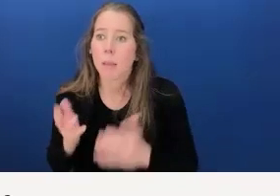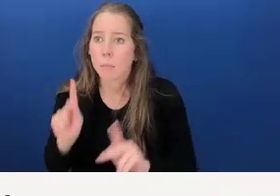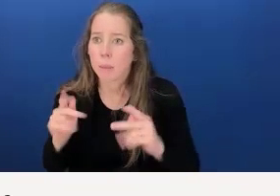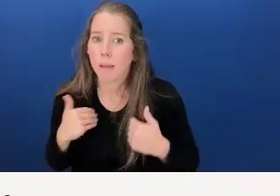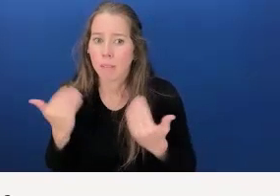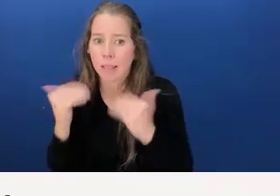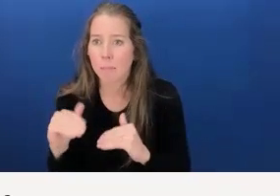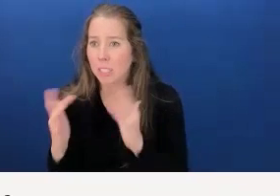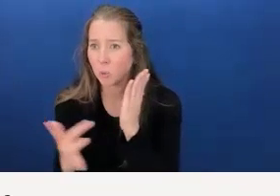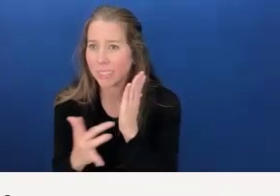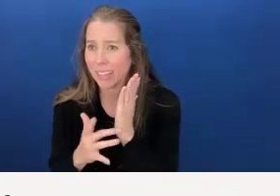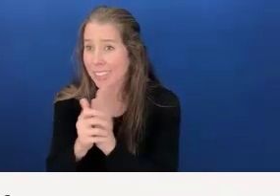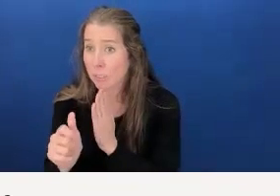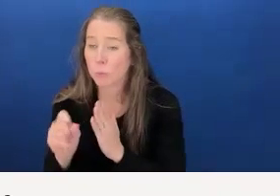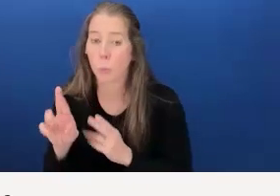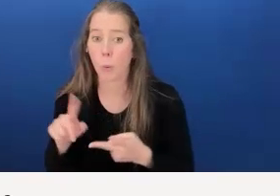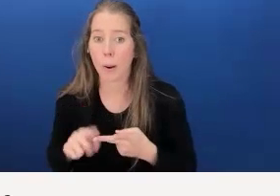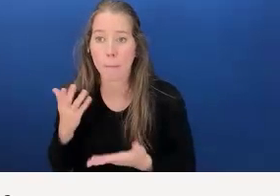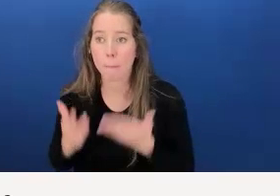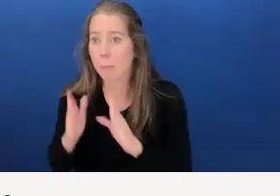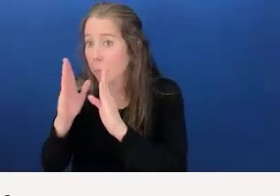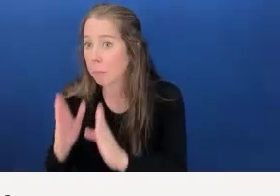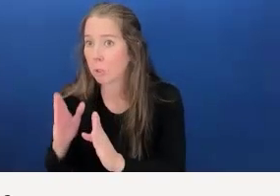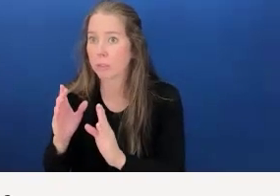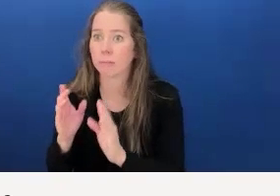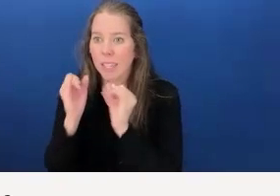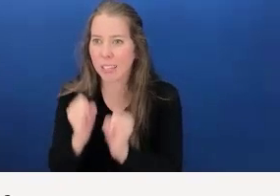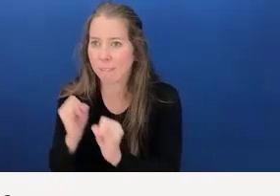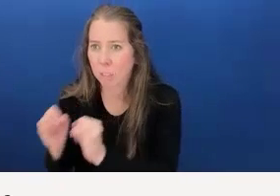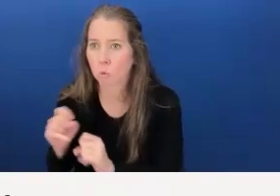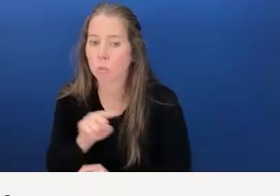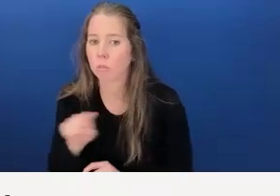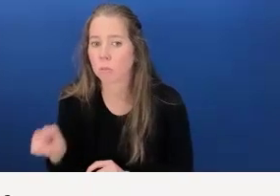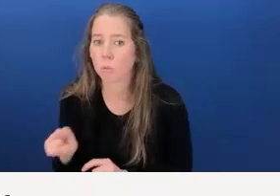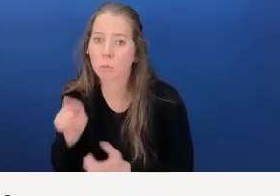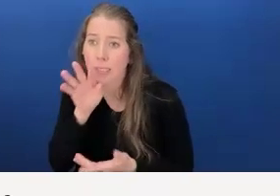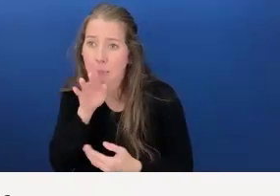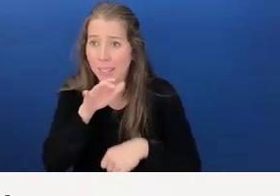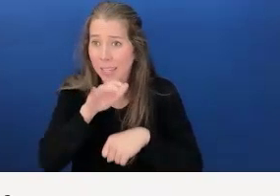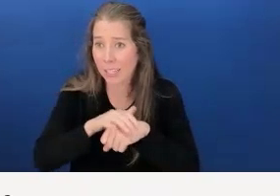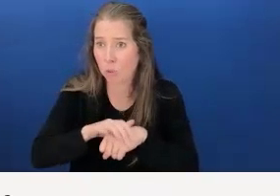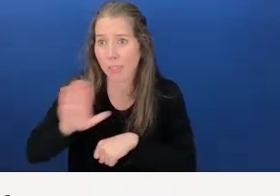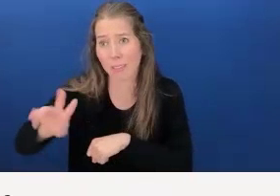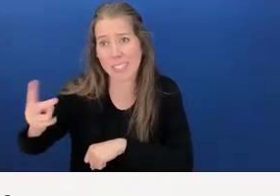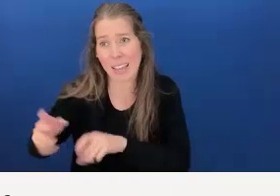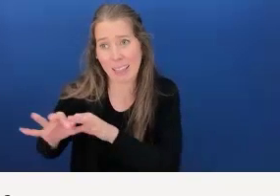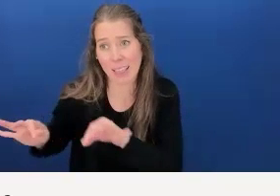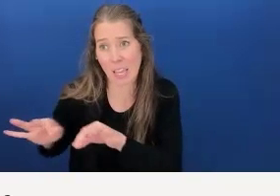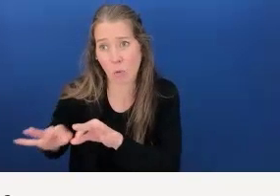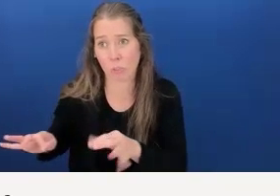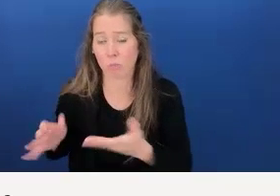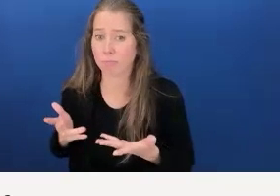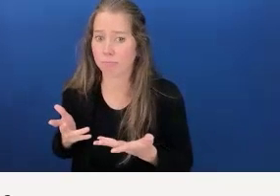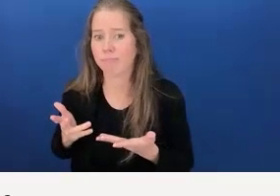no technology skills, or maybe individuals who speak English as a second language, and